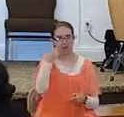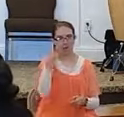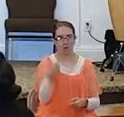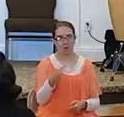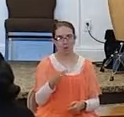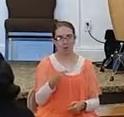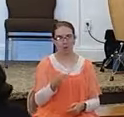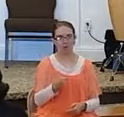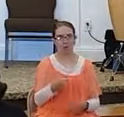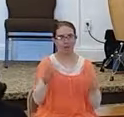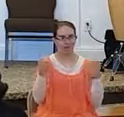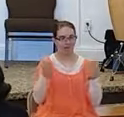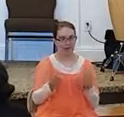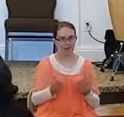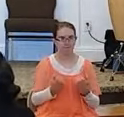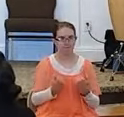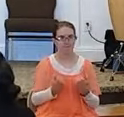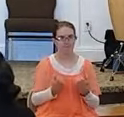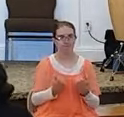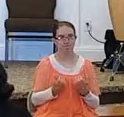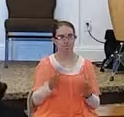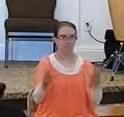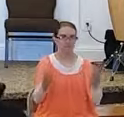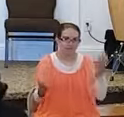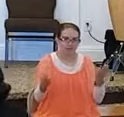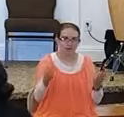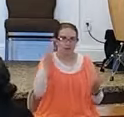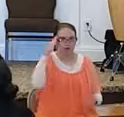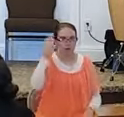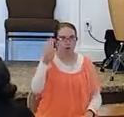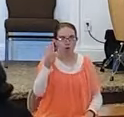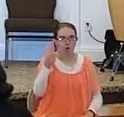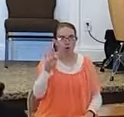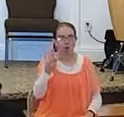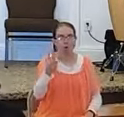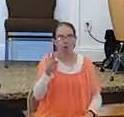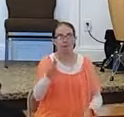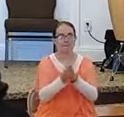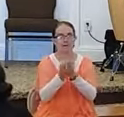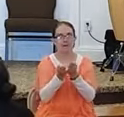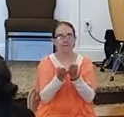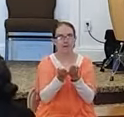with the background they got, they probably don't even know any Bible.